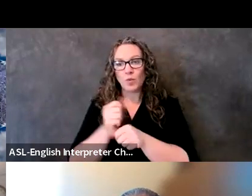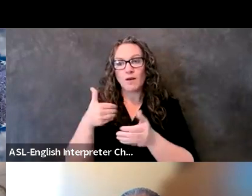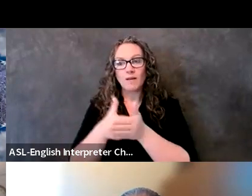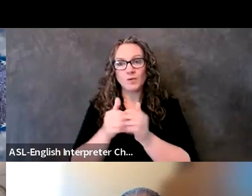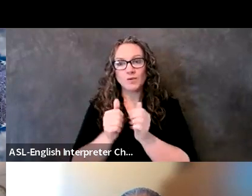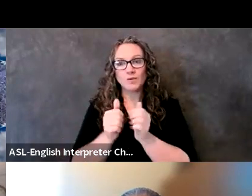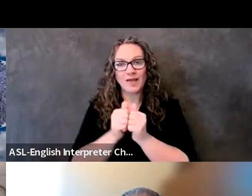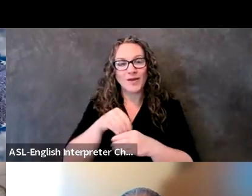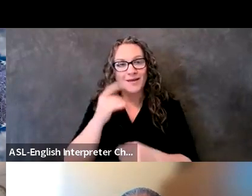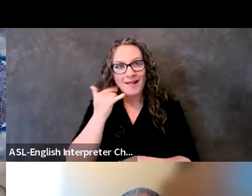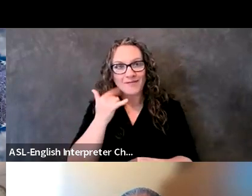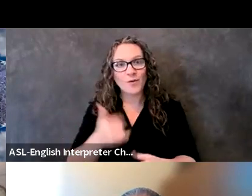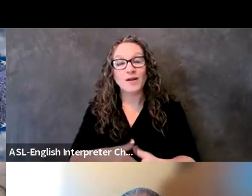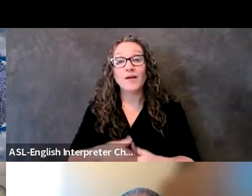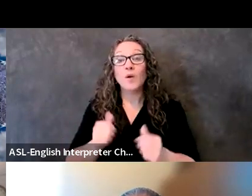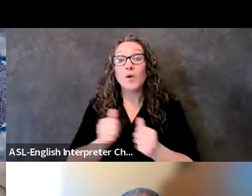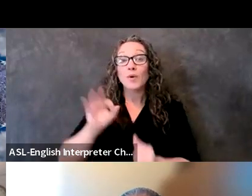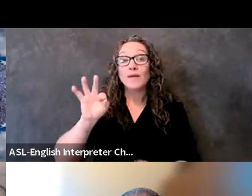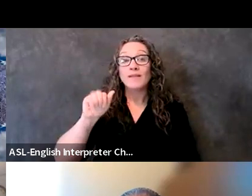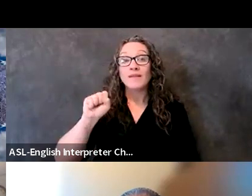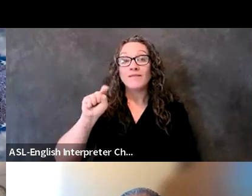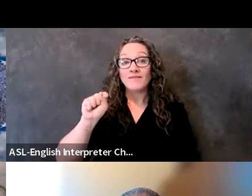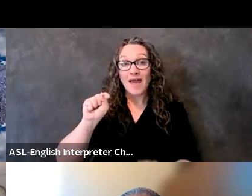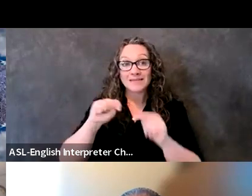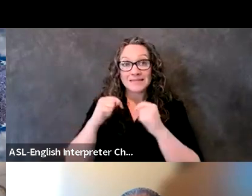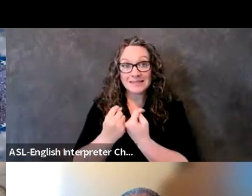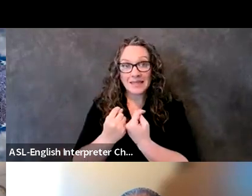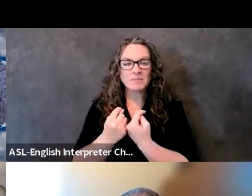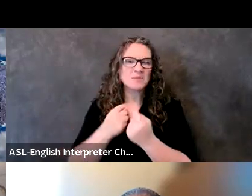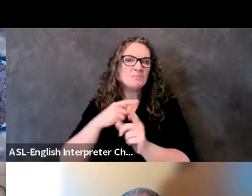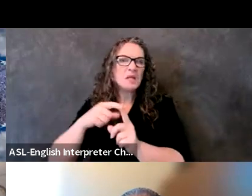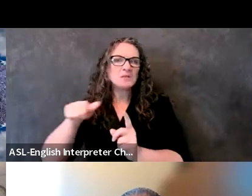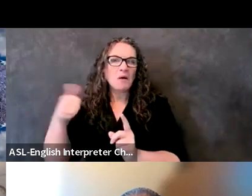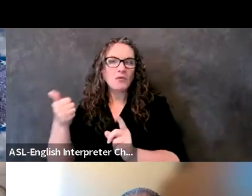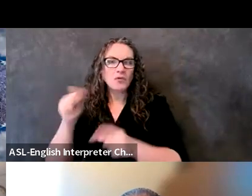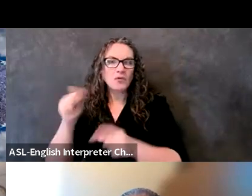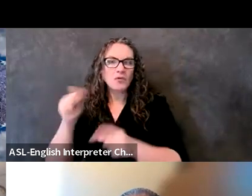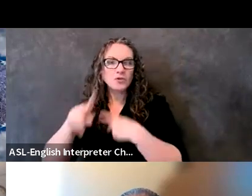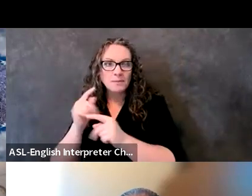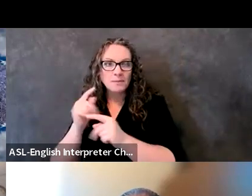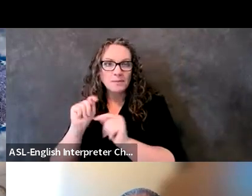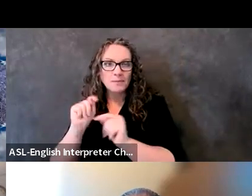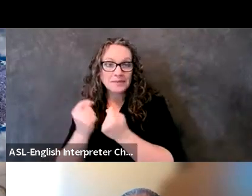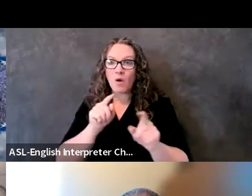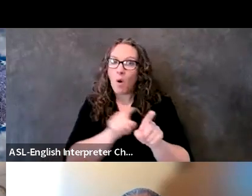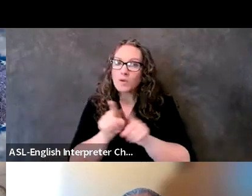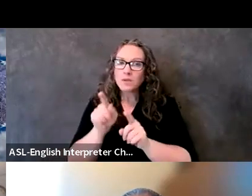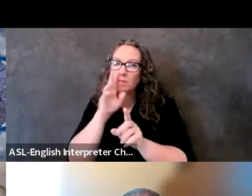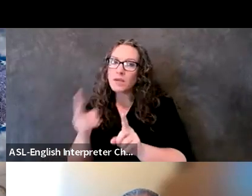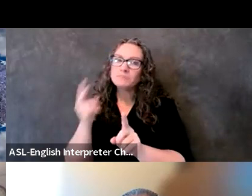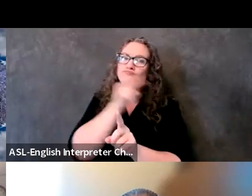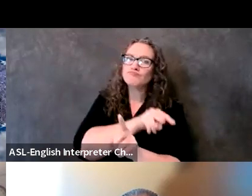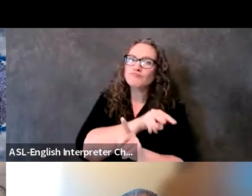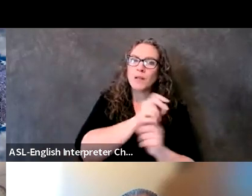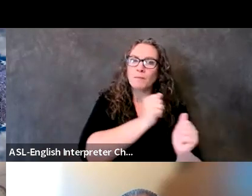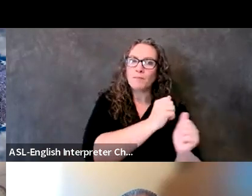very closely with the FAST teams and the other teams, but we also have to look at the preparedness side. So if